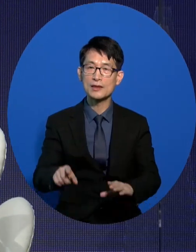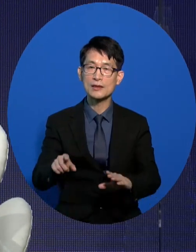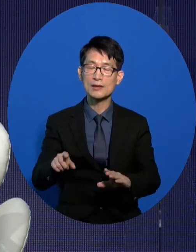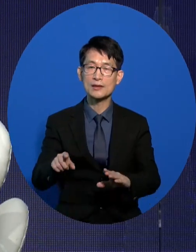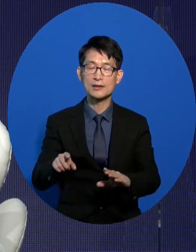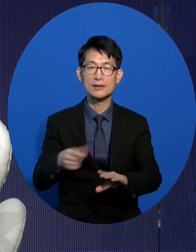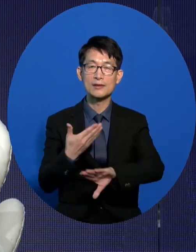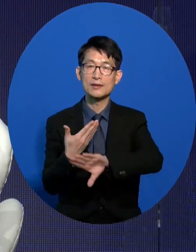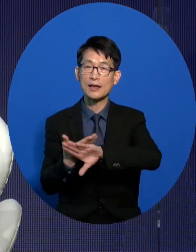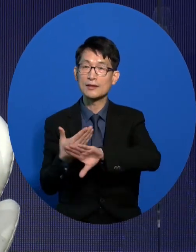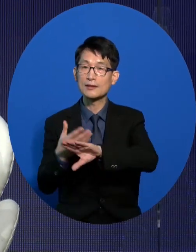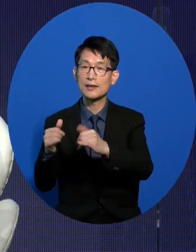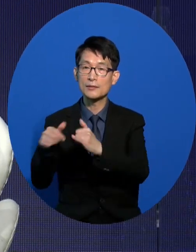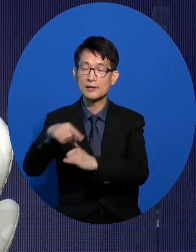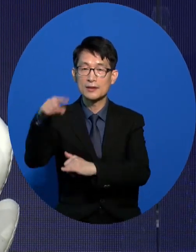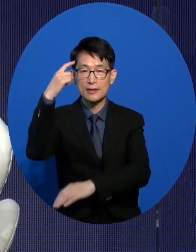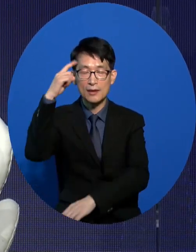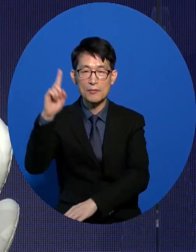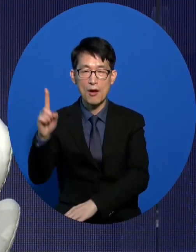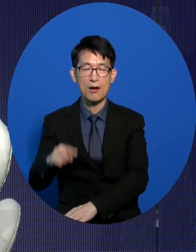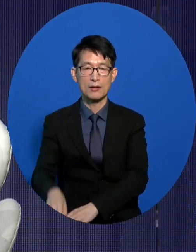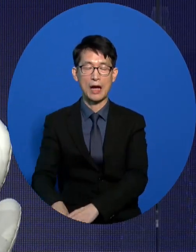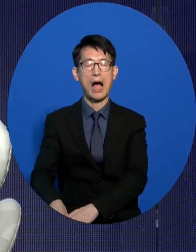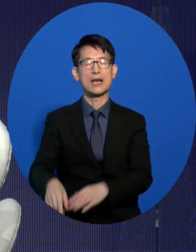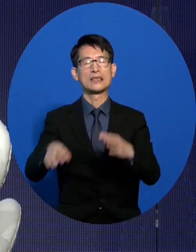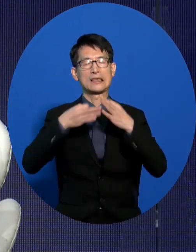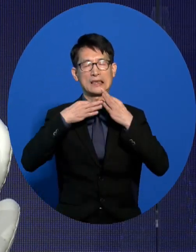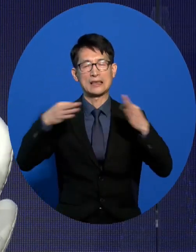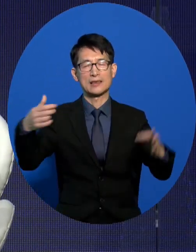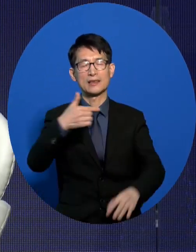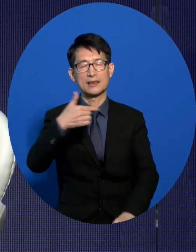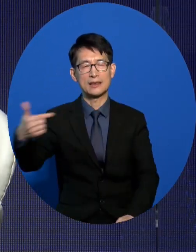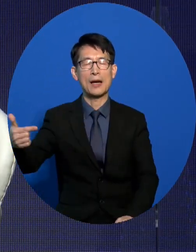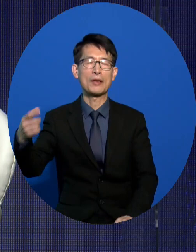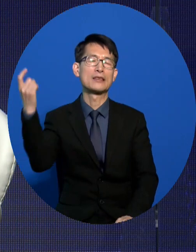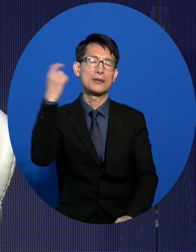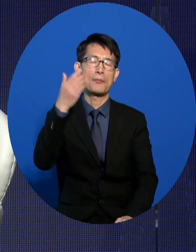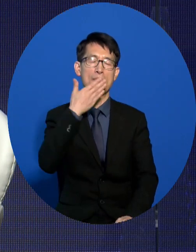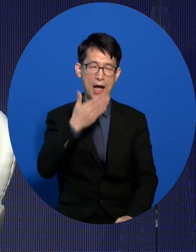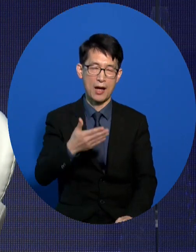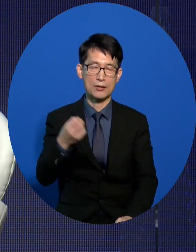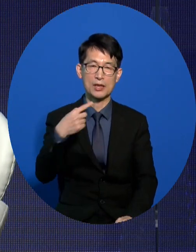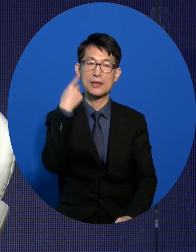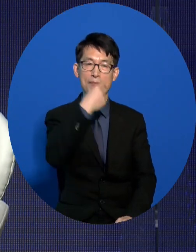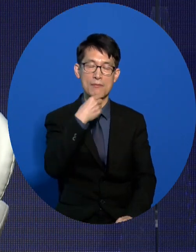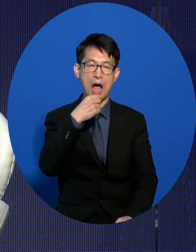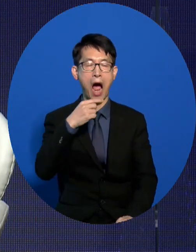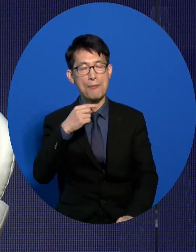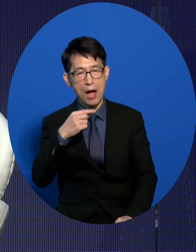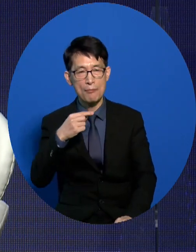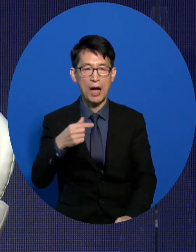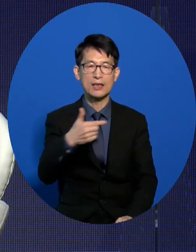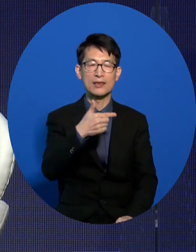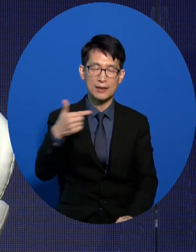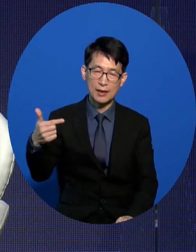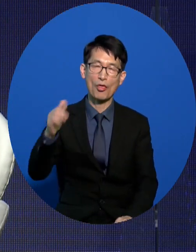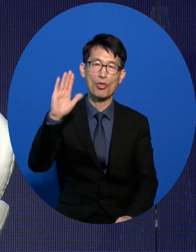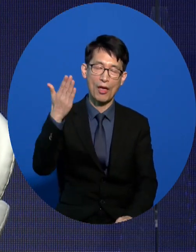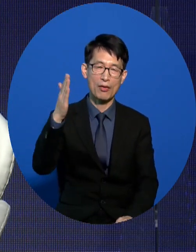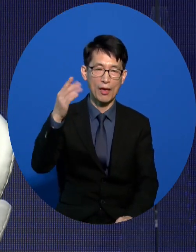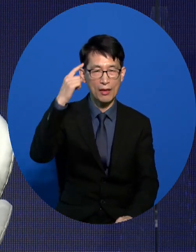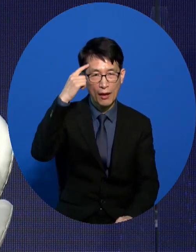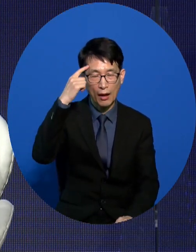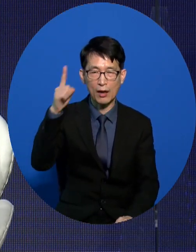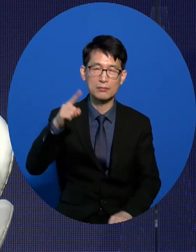beginning this business, many people were skeptical. So, as I mentioned earlier, the communication support